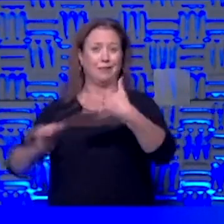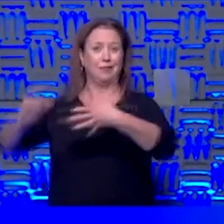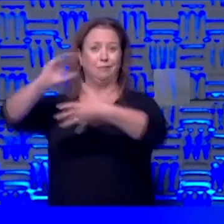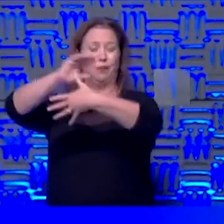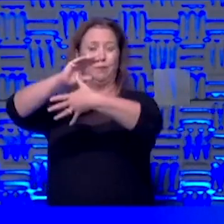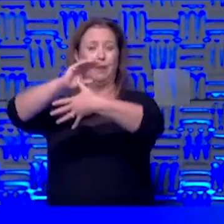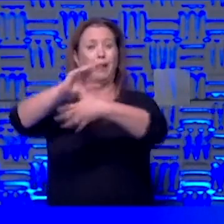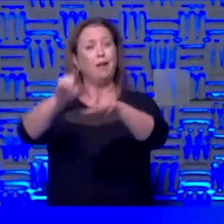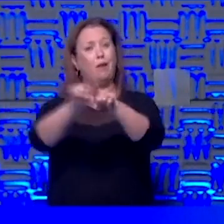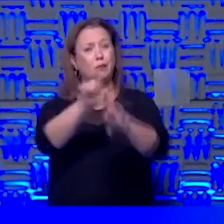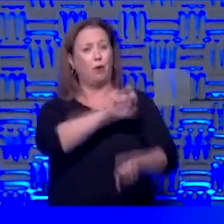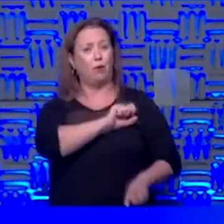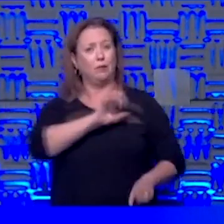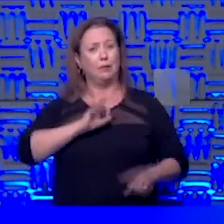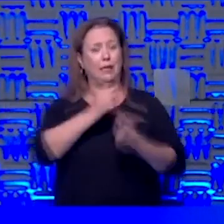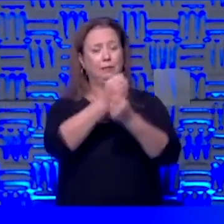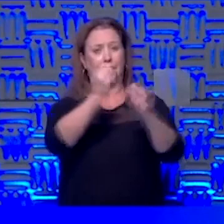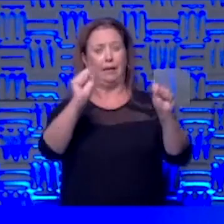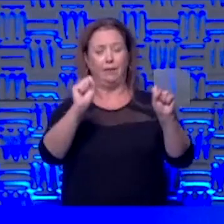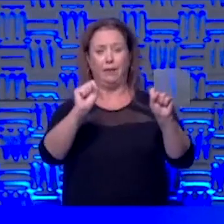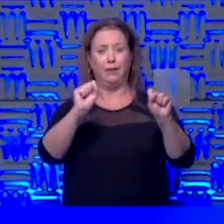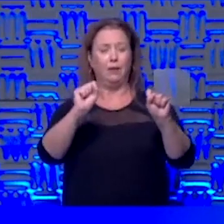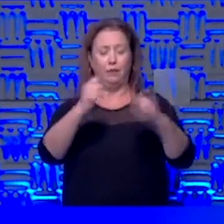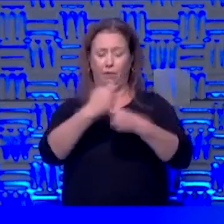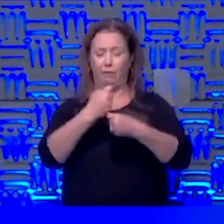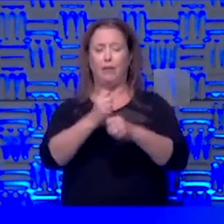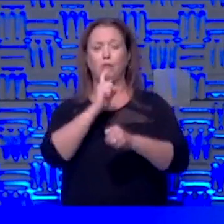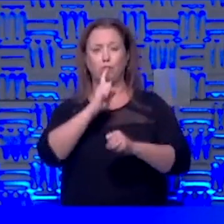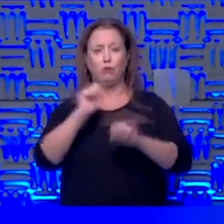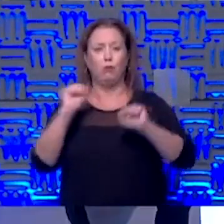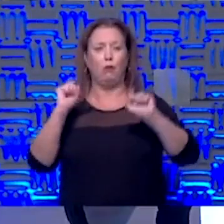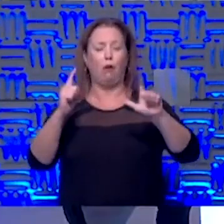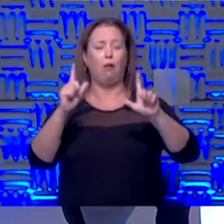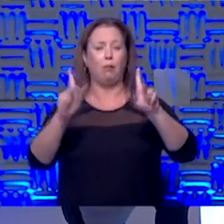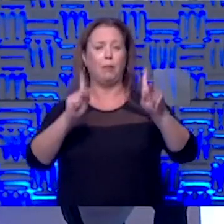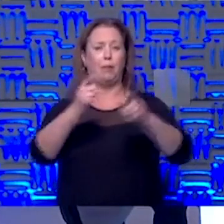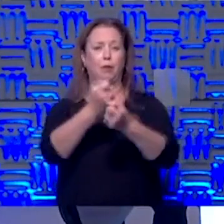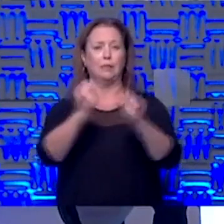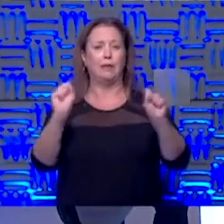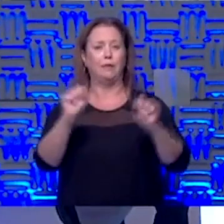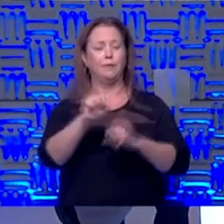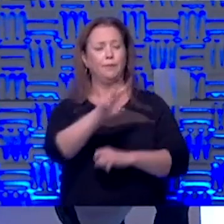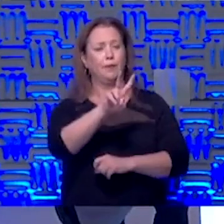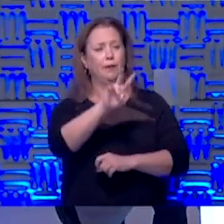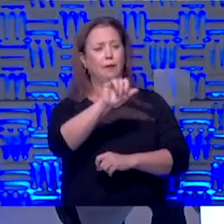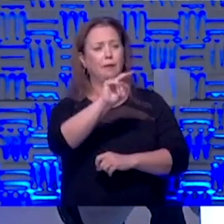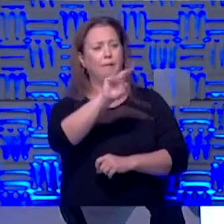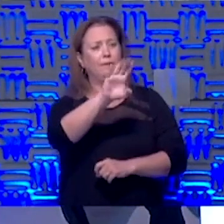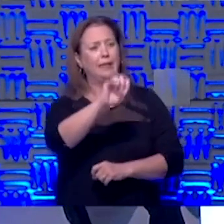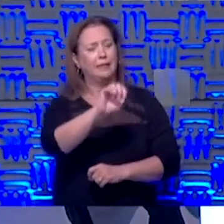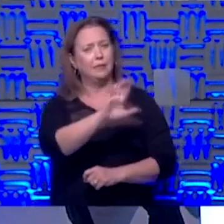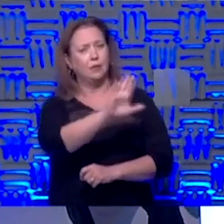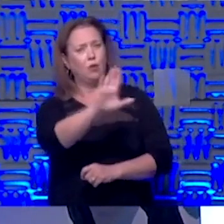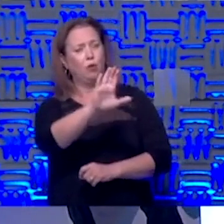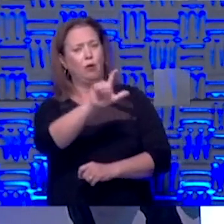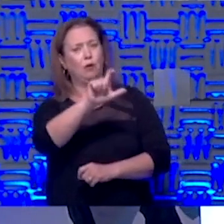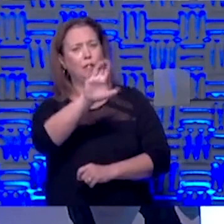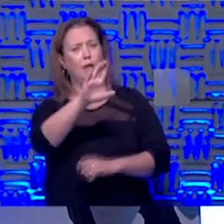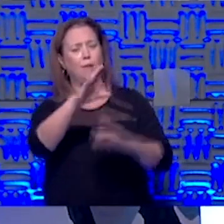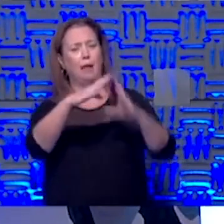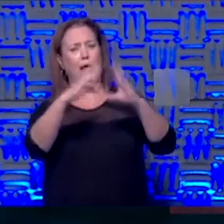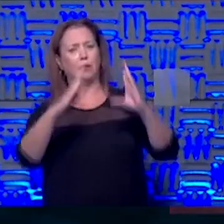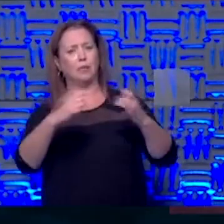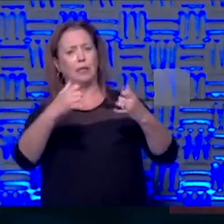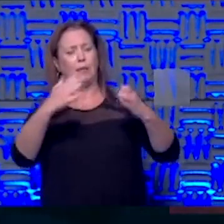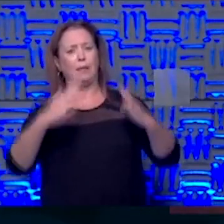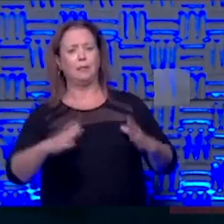as our employee safety, and we have kept employees and patients safe. Vince, how are you all doing that with the clubhouse and with the players?